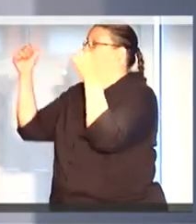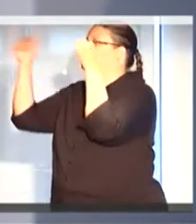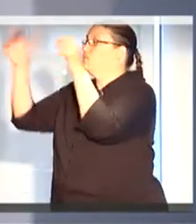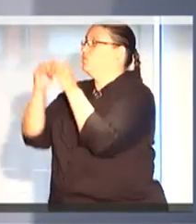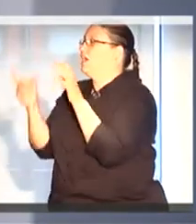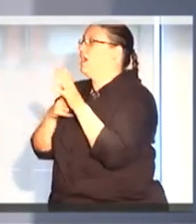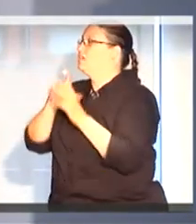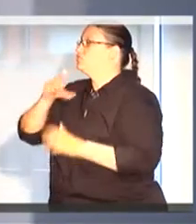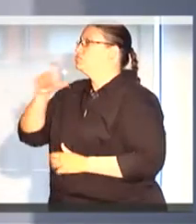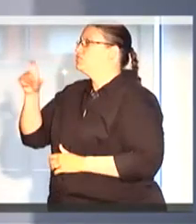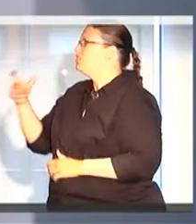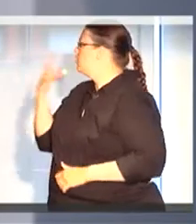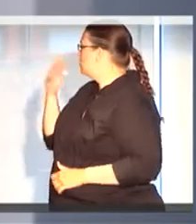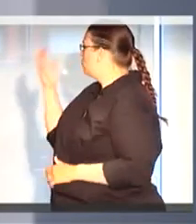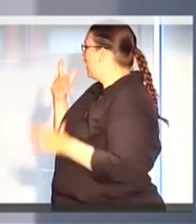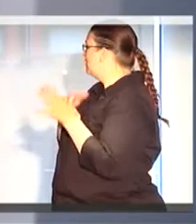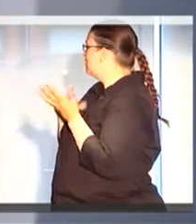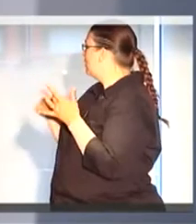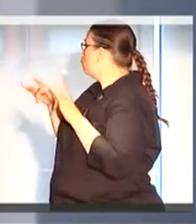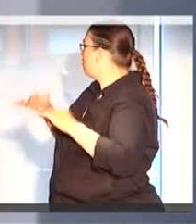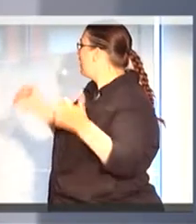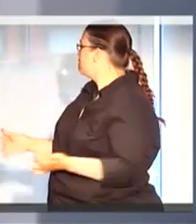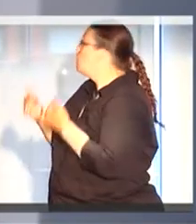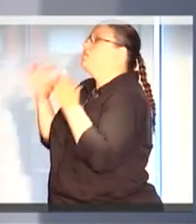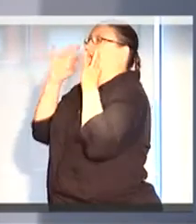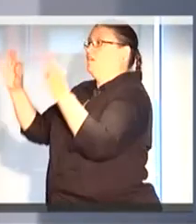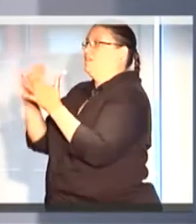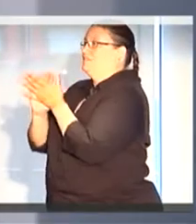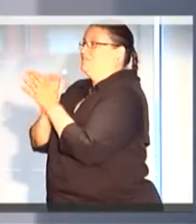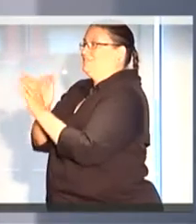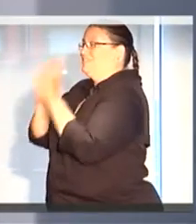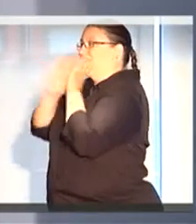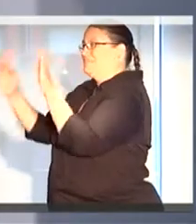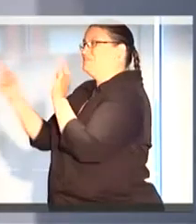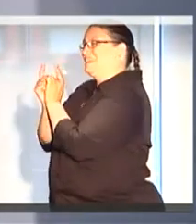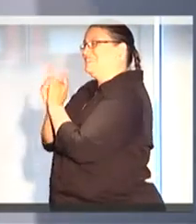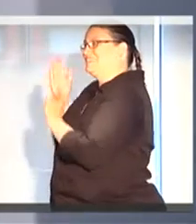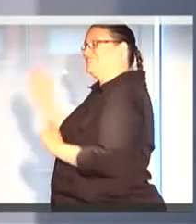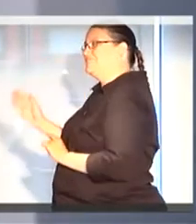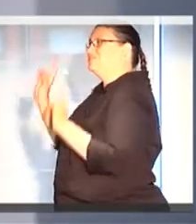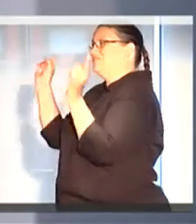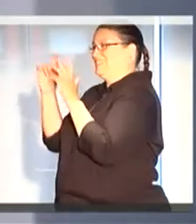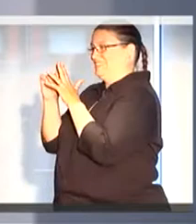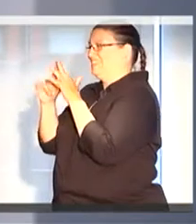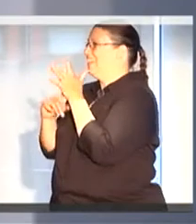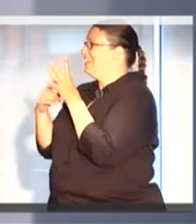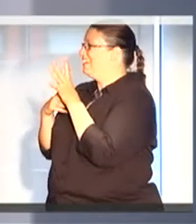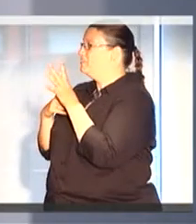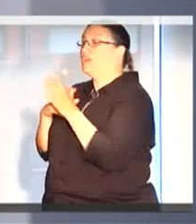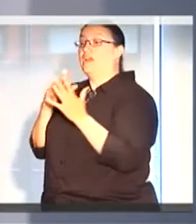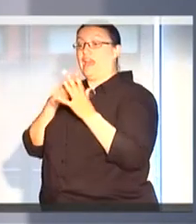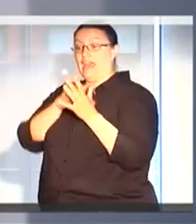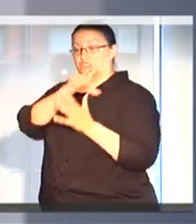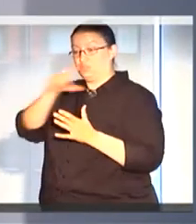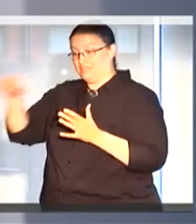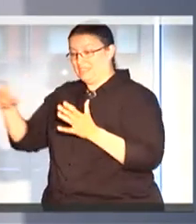than with ASIC, so I'm actually delighted to have the opportunity to meet Dee this afternoon. As with the ACCC, the TIO, and